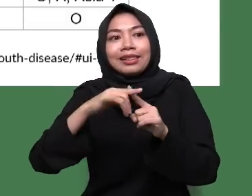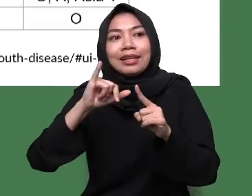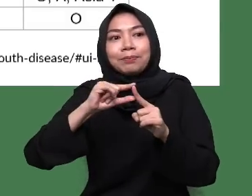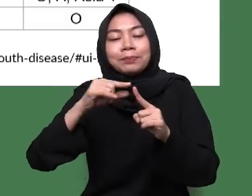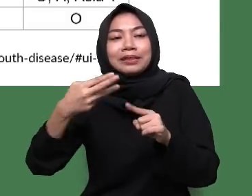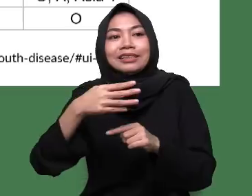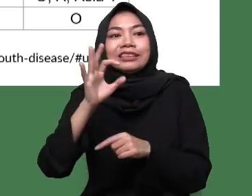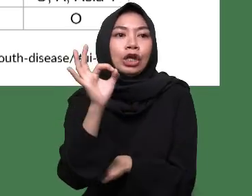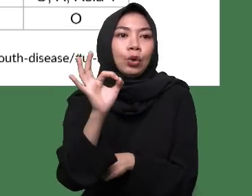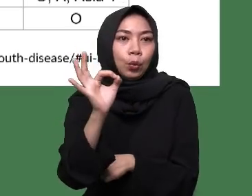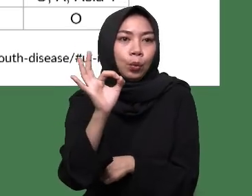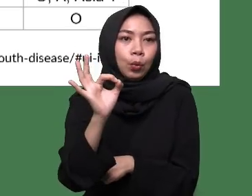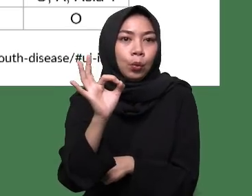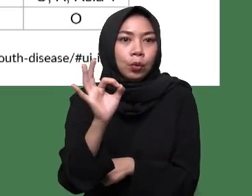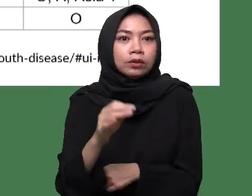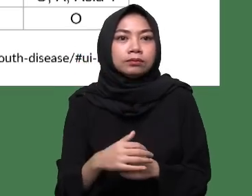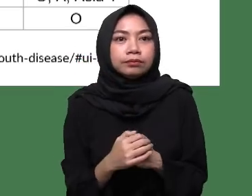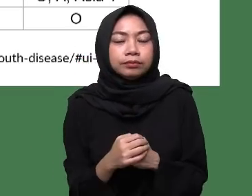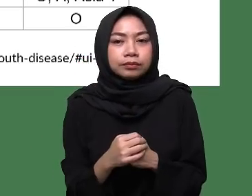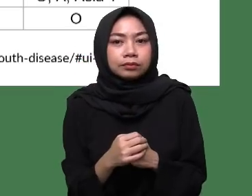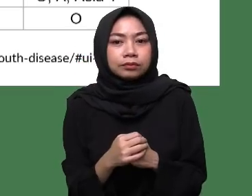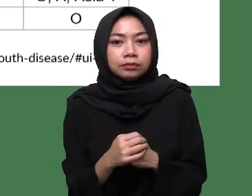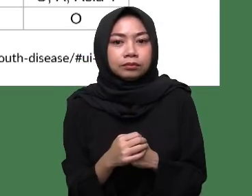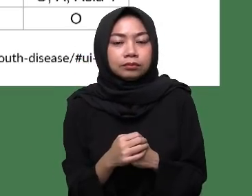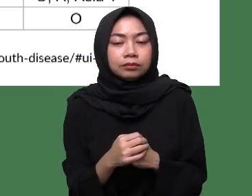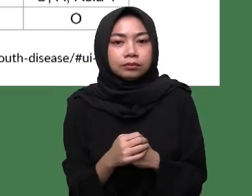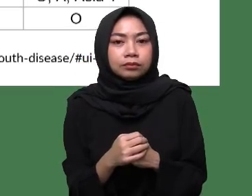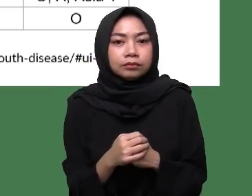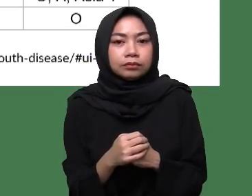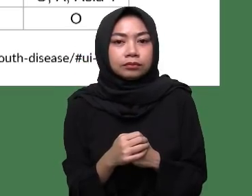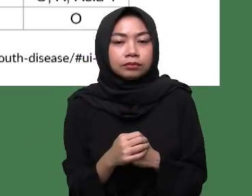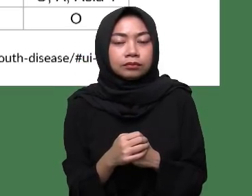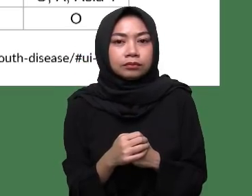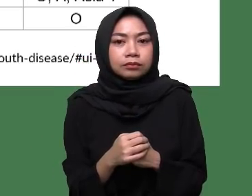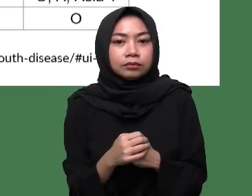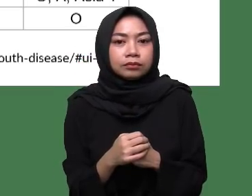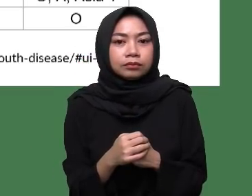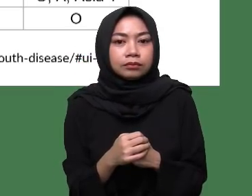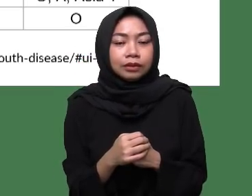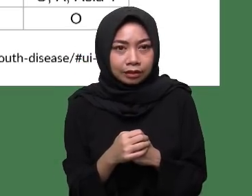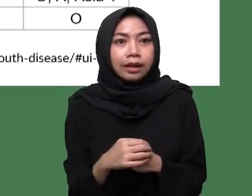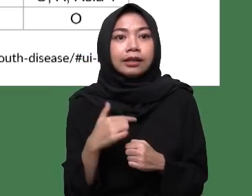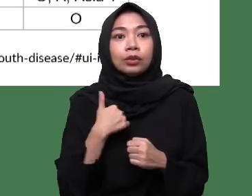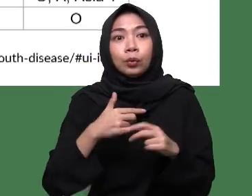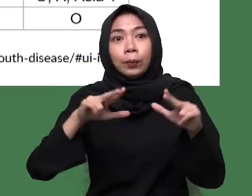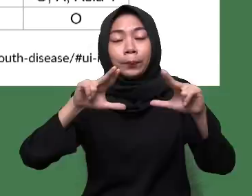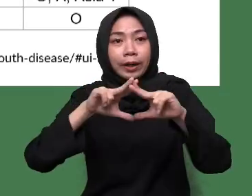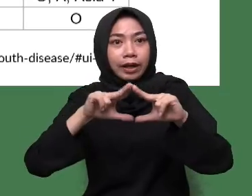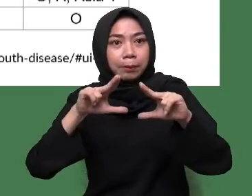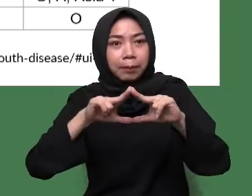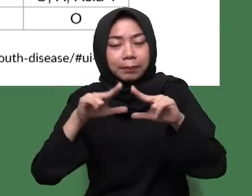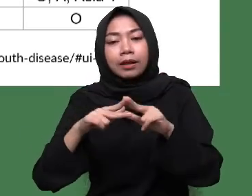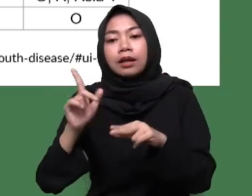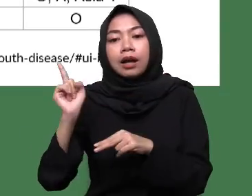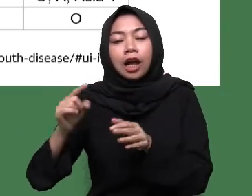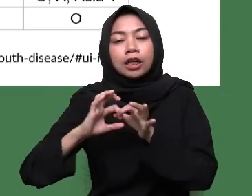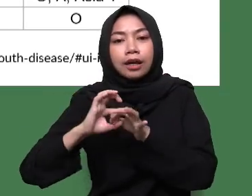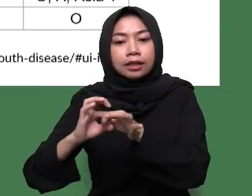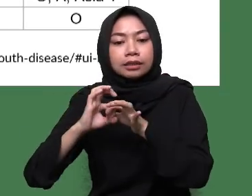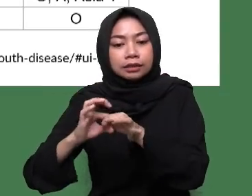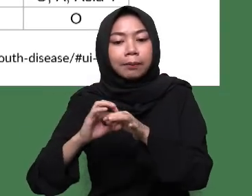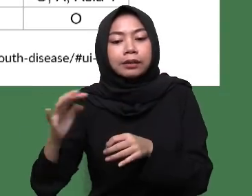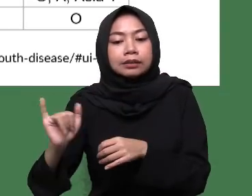the FMD Task Force under the National Agency for Disaster Countermeasures, or BNPB, that work collaboratively with